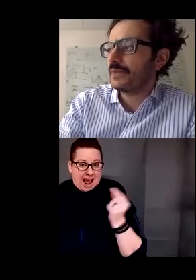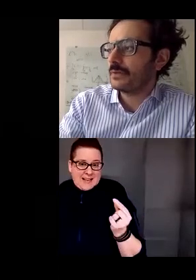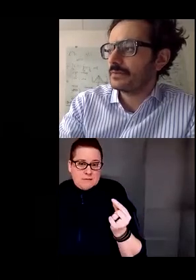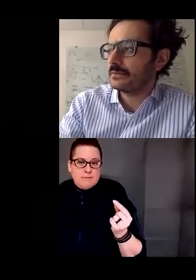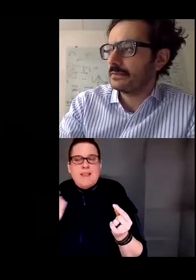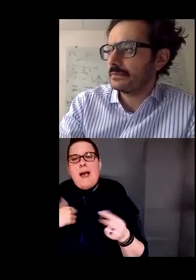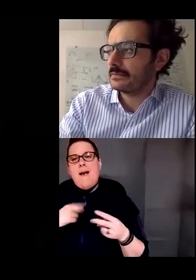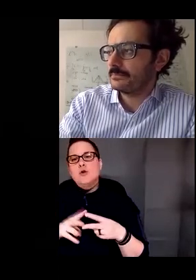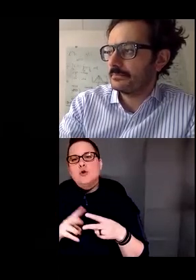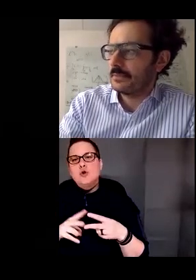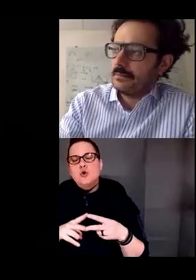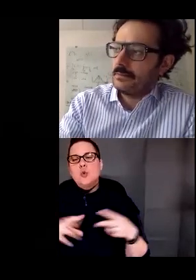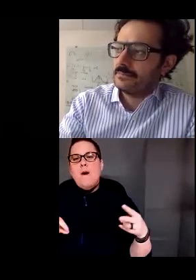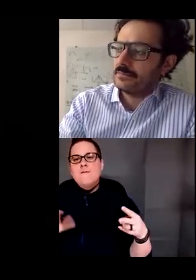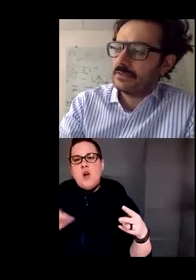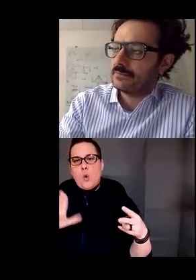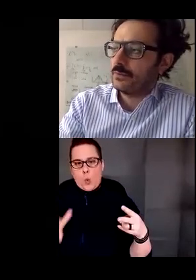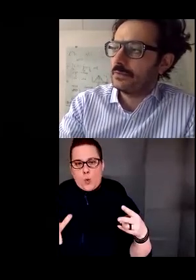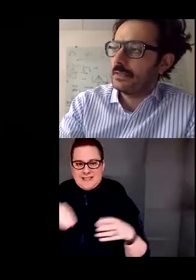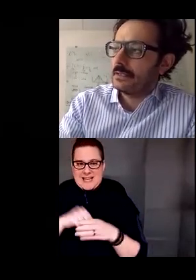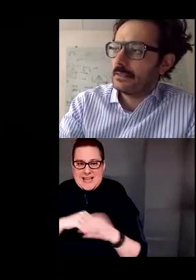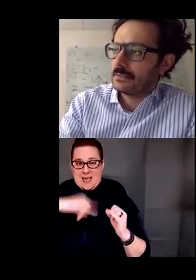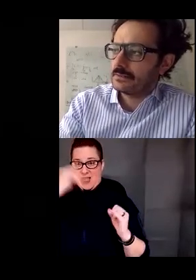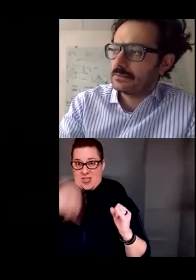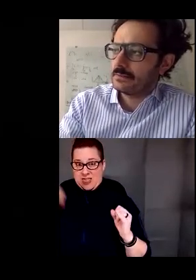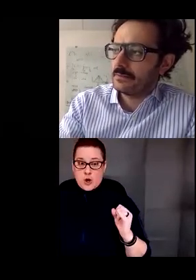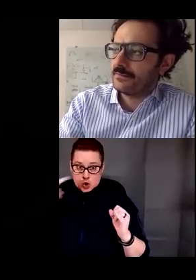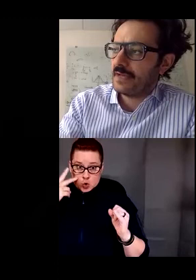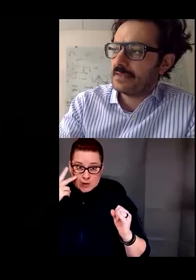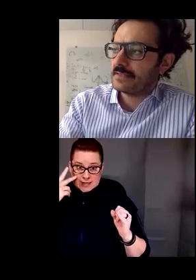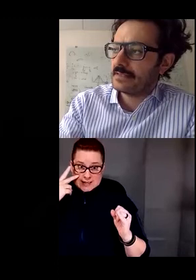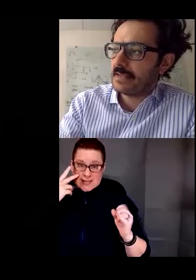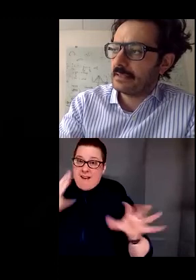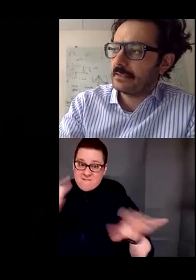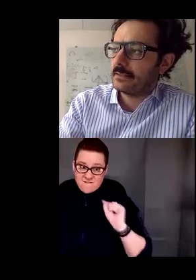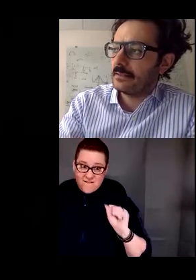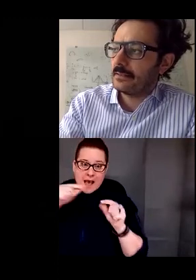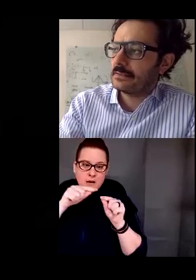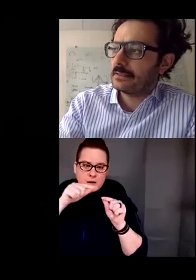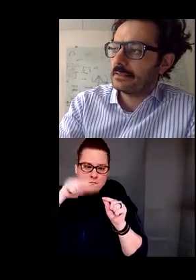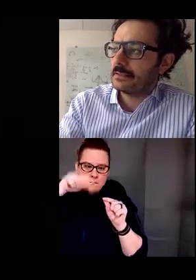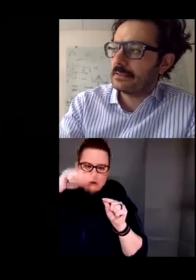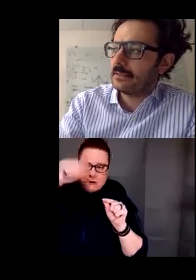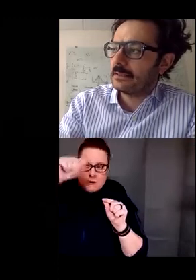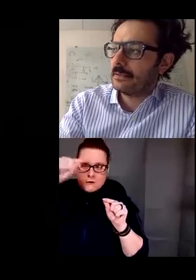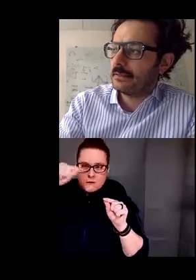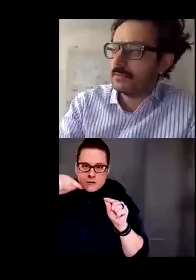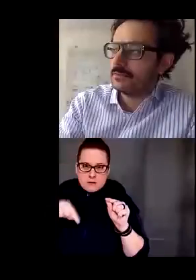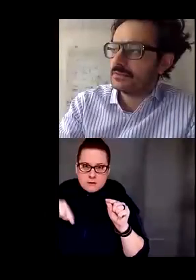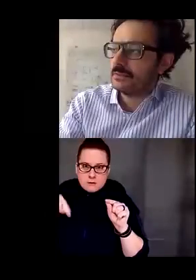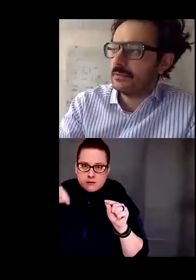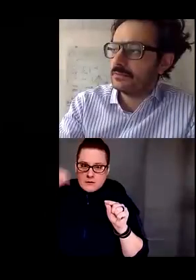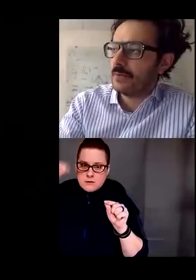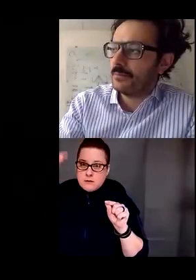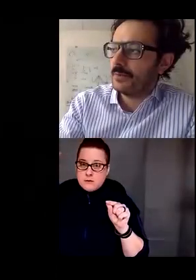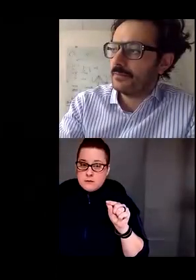two frequencies in this trace, if you want. There is the fast zigzagging signal that you